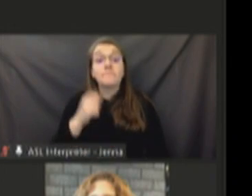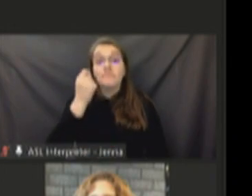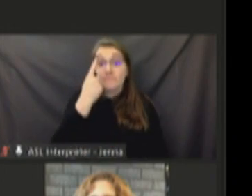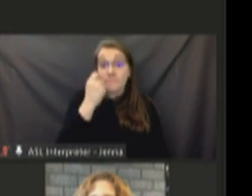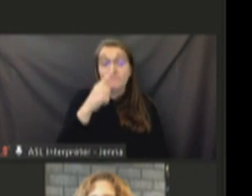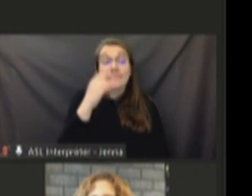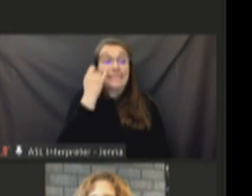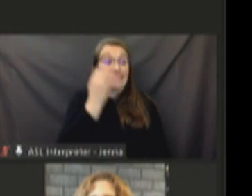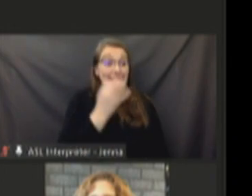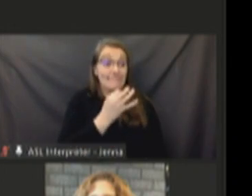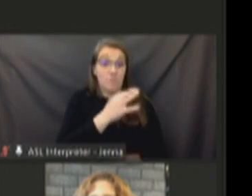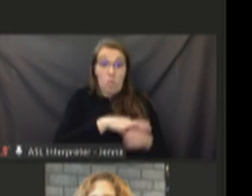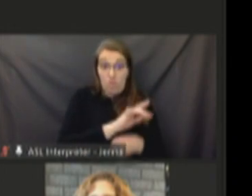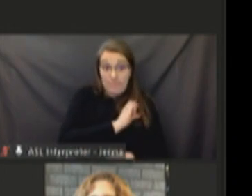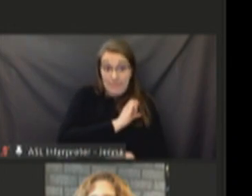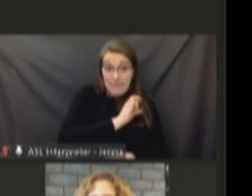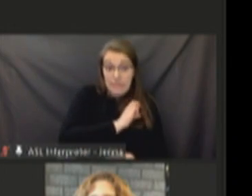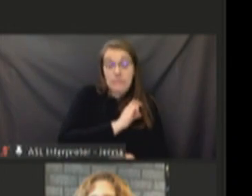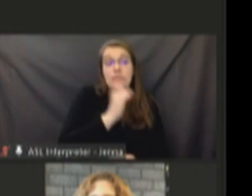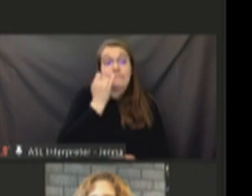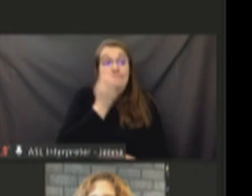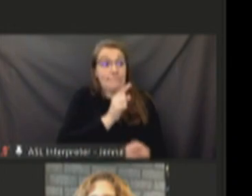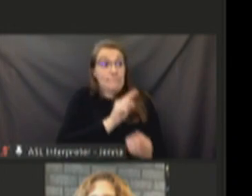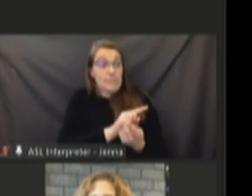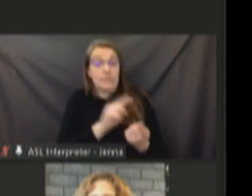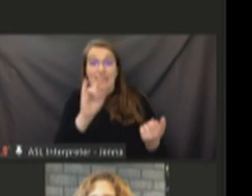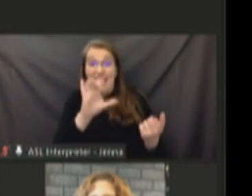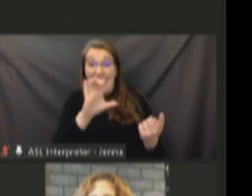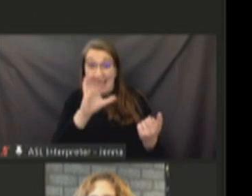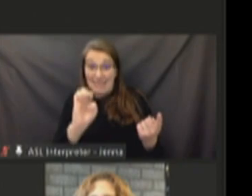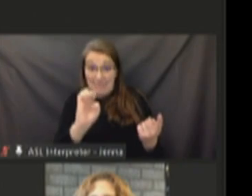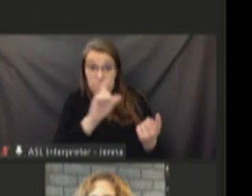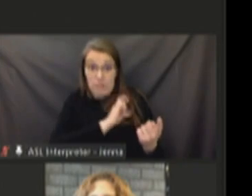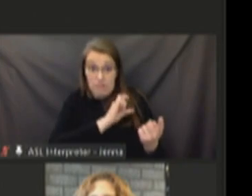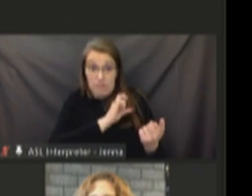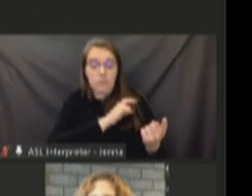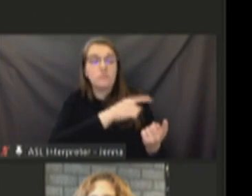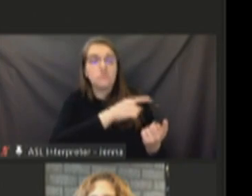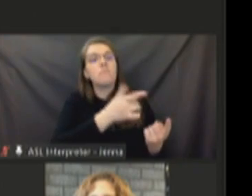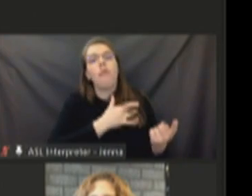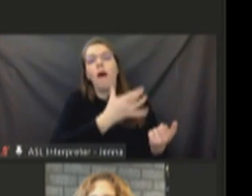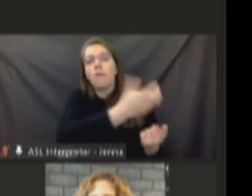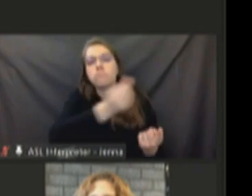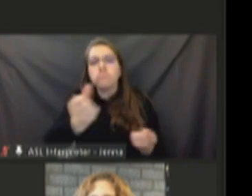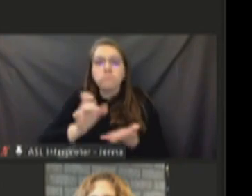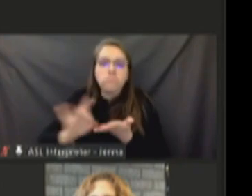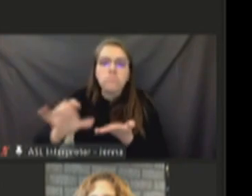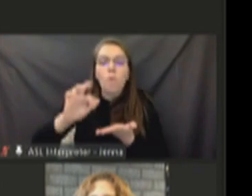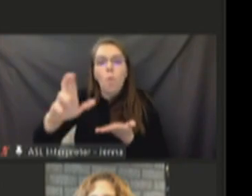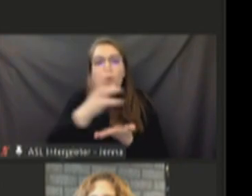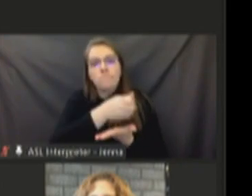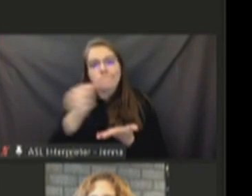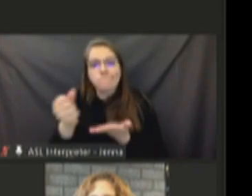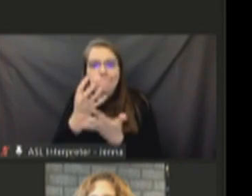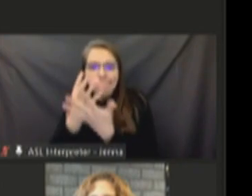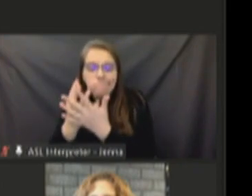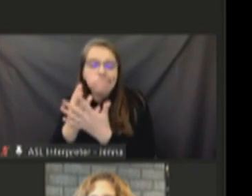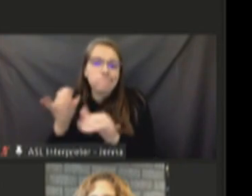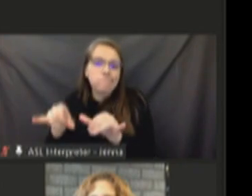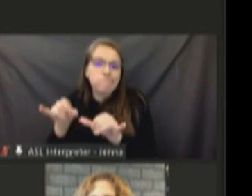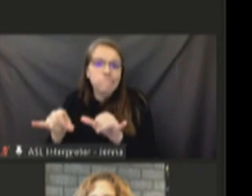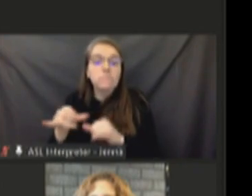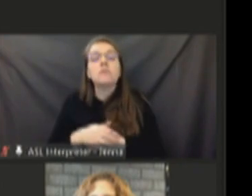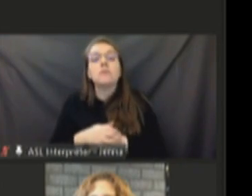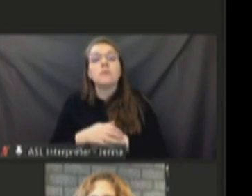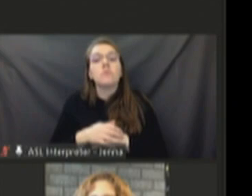usually deport people or put them in detention centers, it very much limits what information can be shared with them. And that